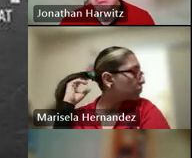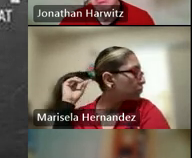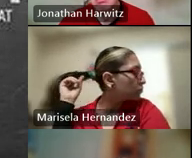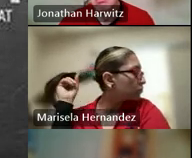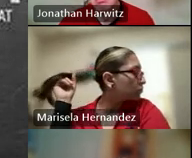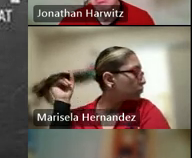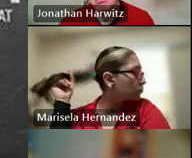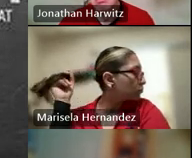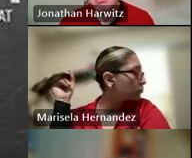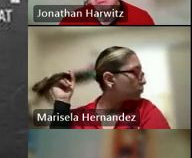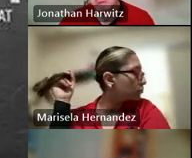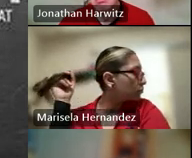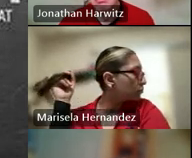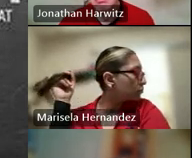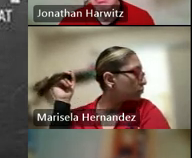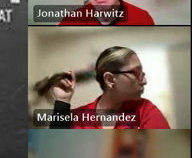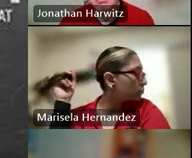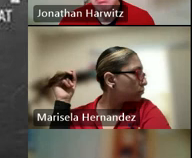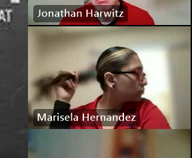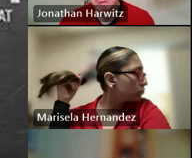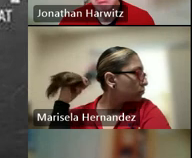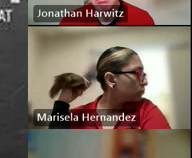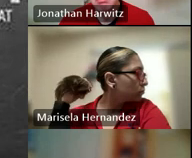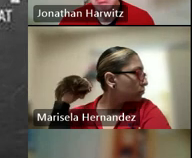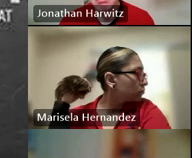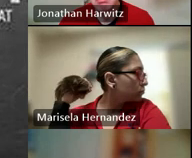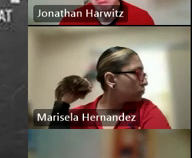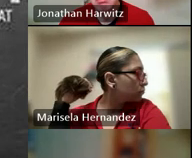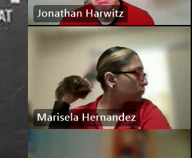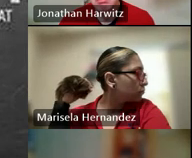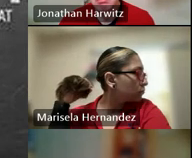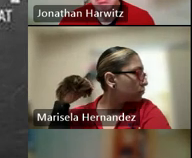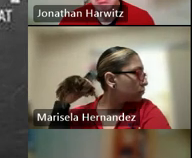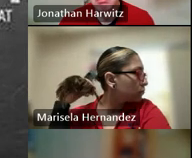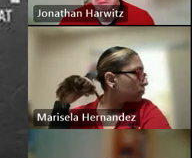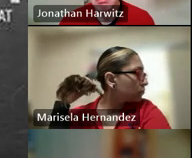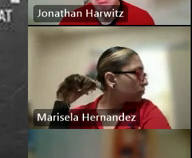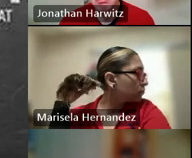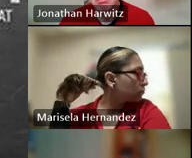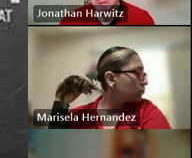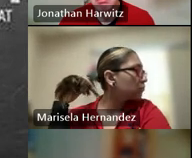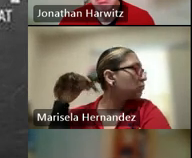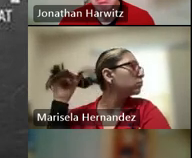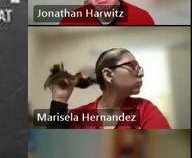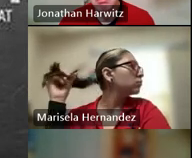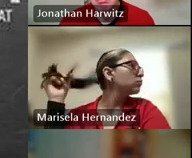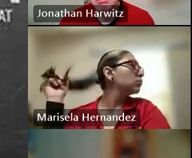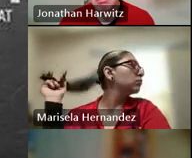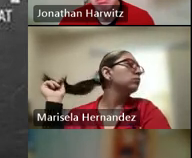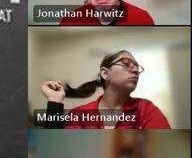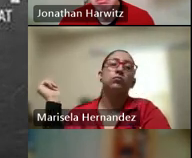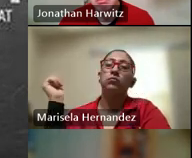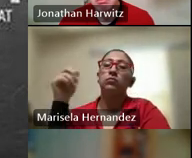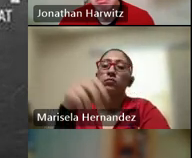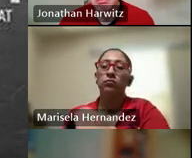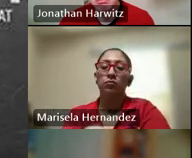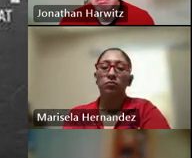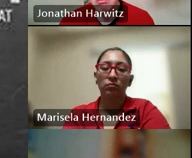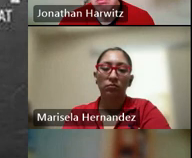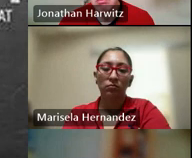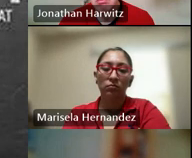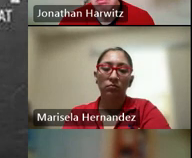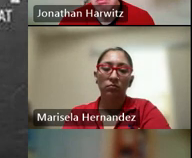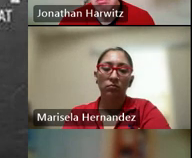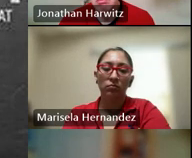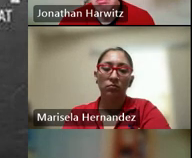areas. And I'm just wondering about what allocation you're seeing for that. And can there